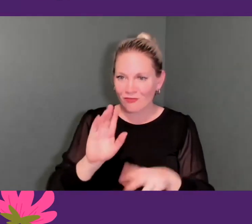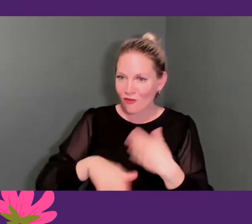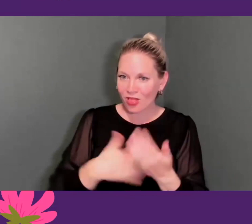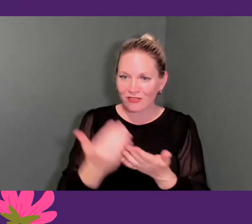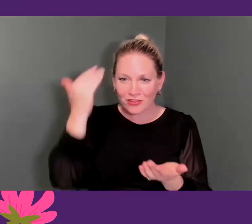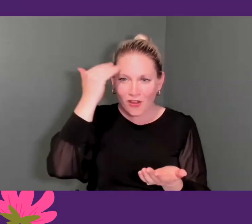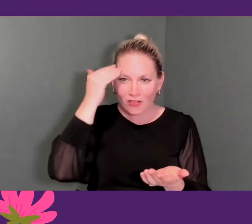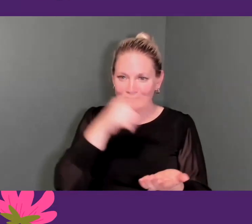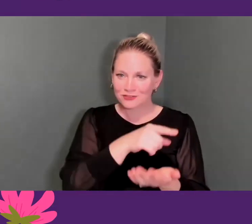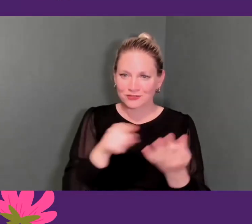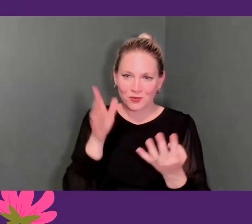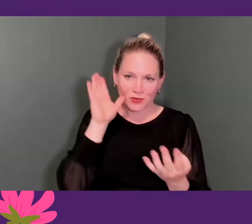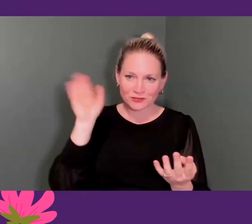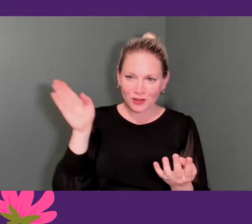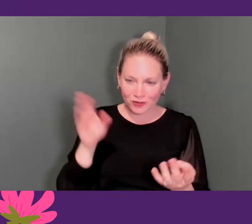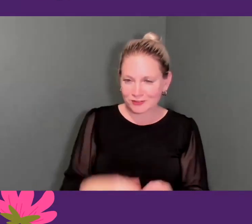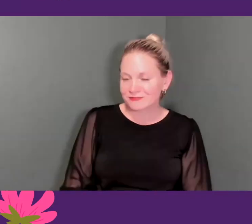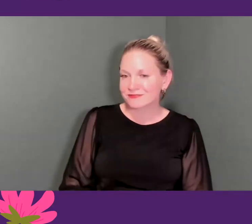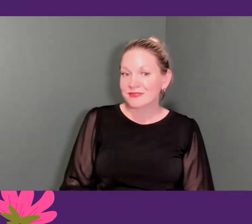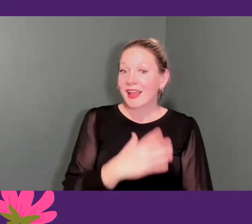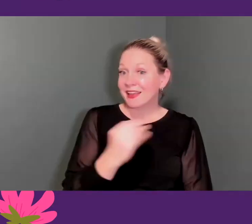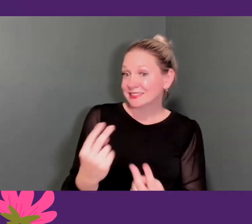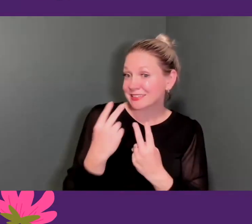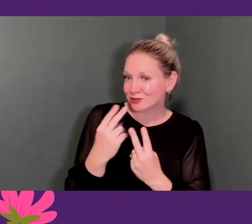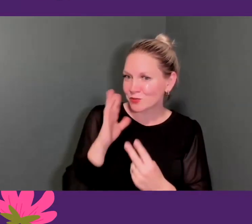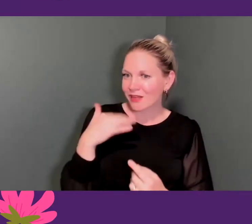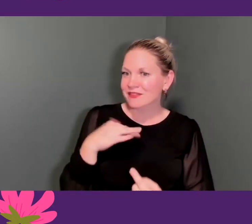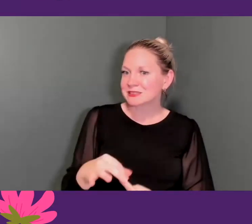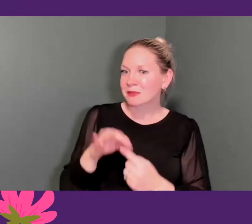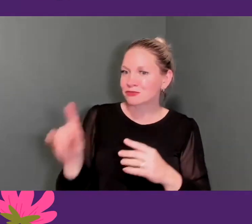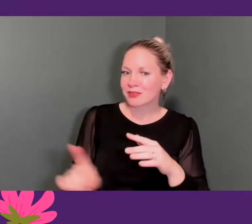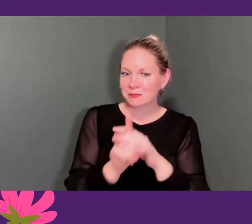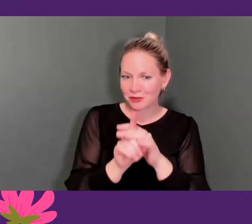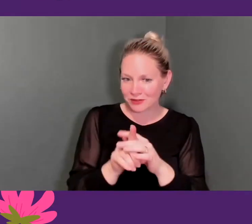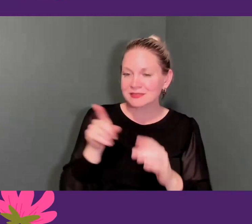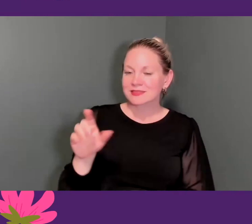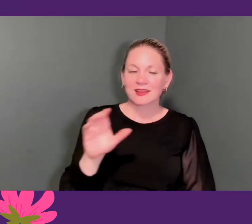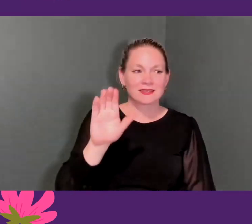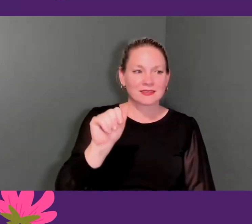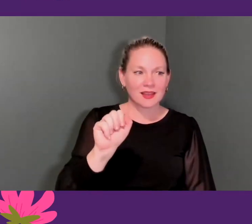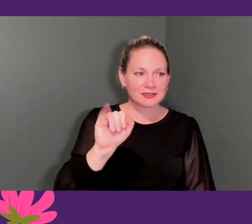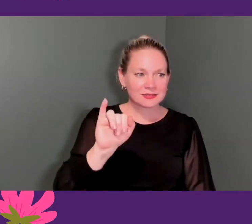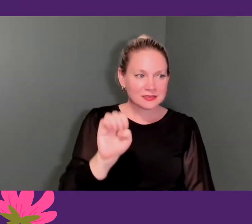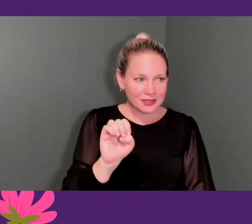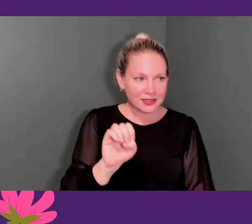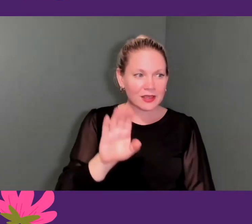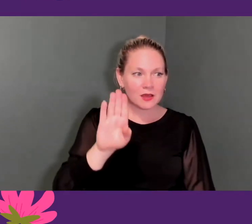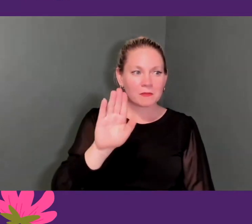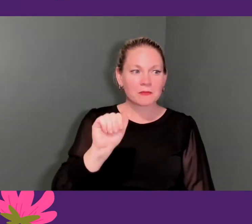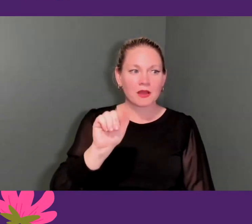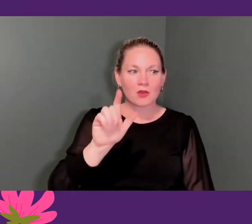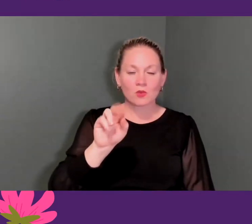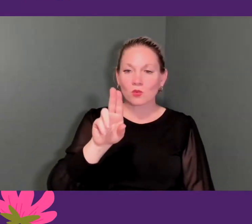this stellar group. And stay tuned for a special appearance by Cassie Ballou, Miss District of